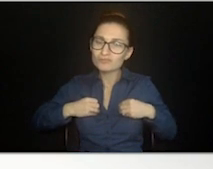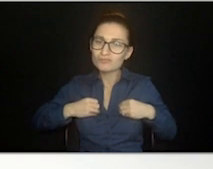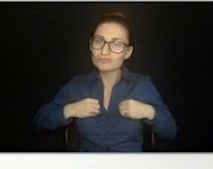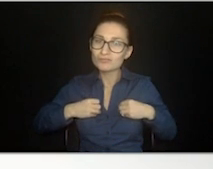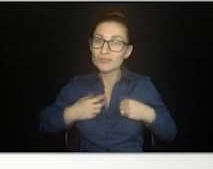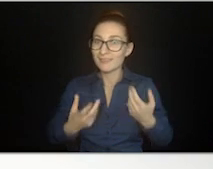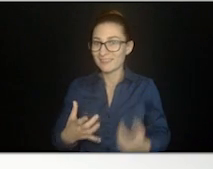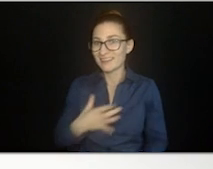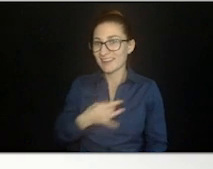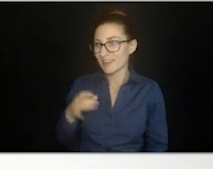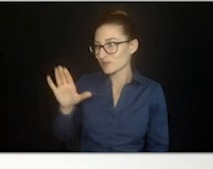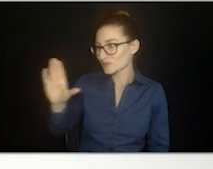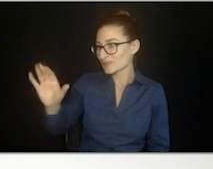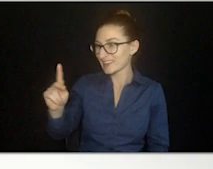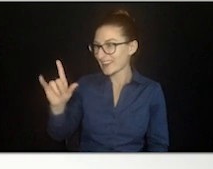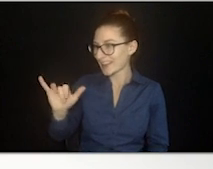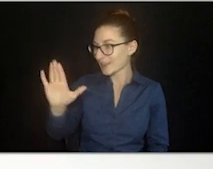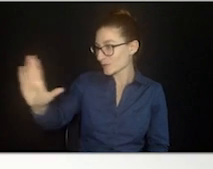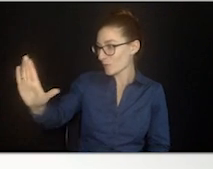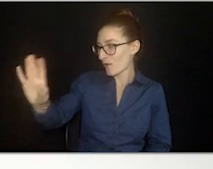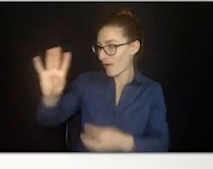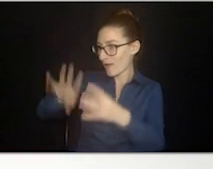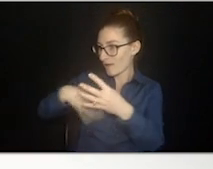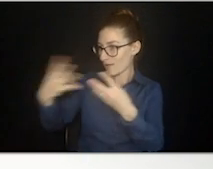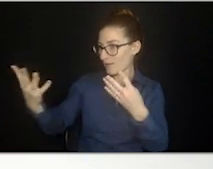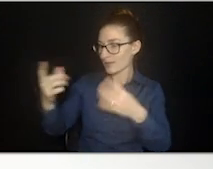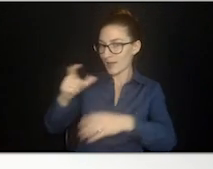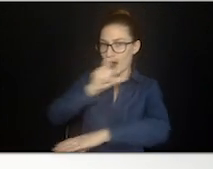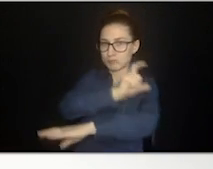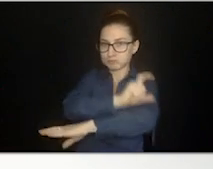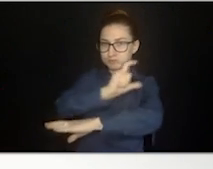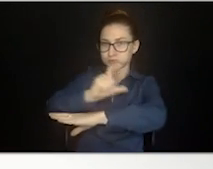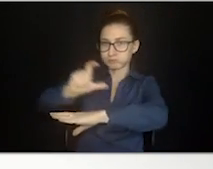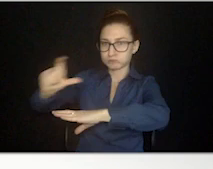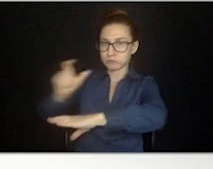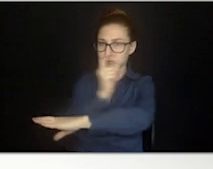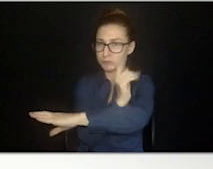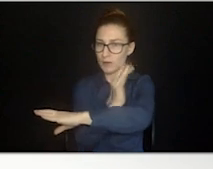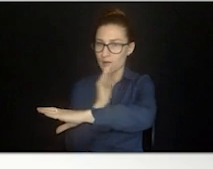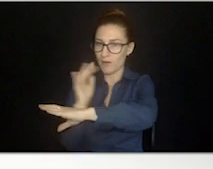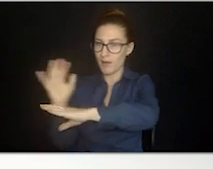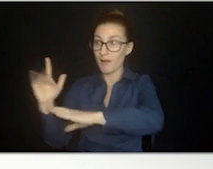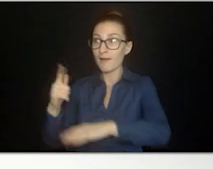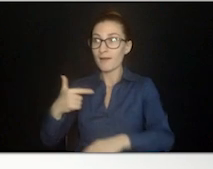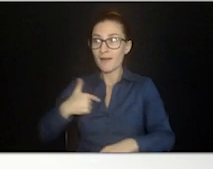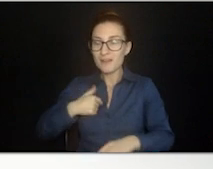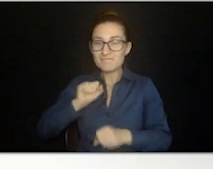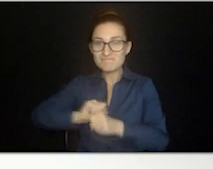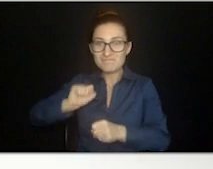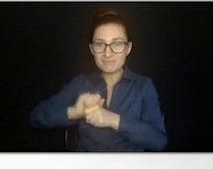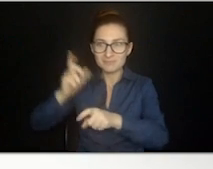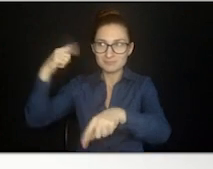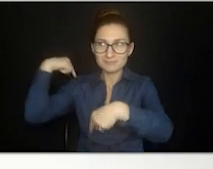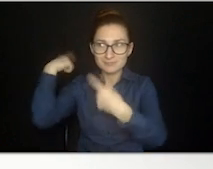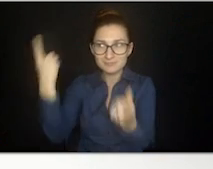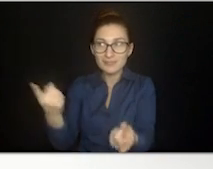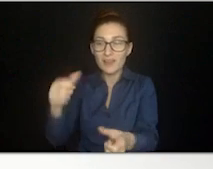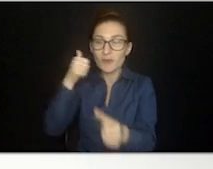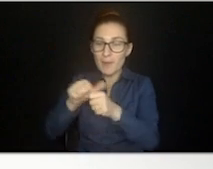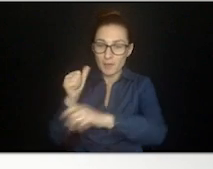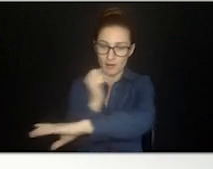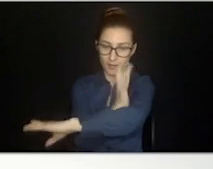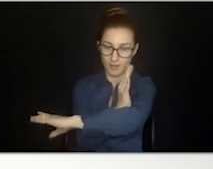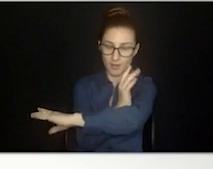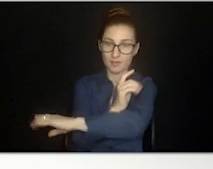loved your graphic, Kelly, with the dots, you know, and I've been around long enough that I remember when those dots were all